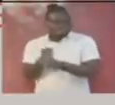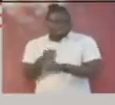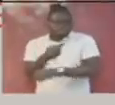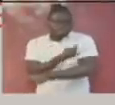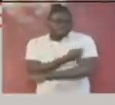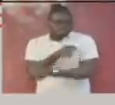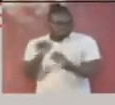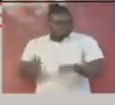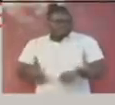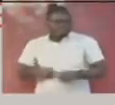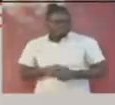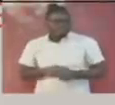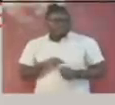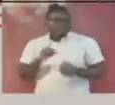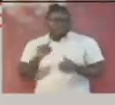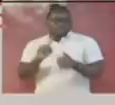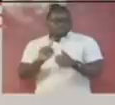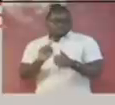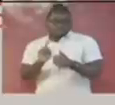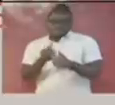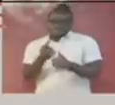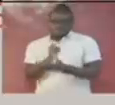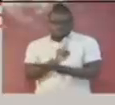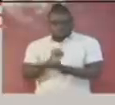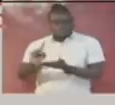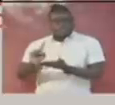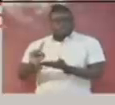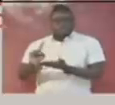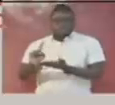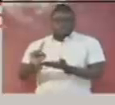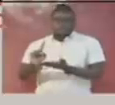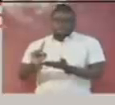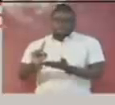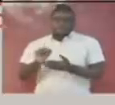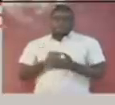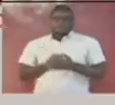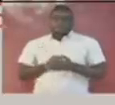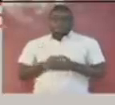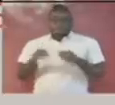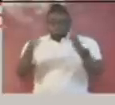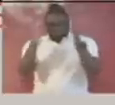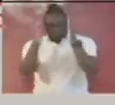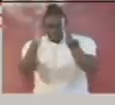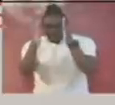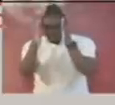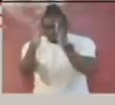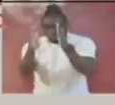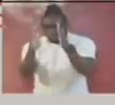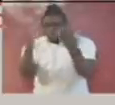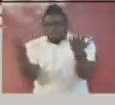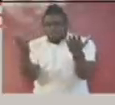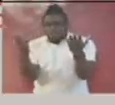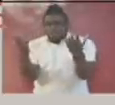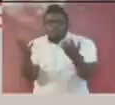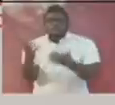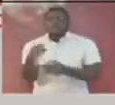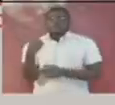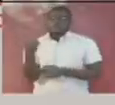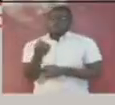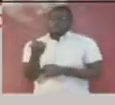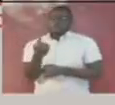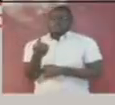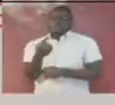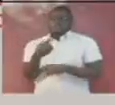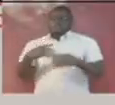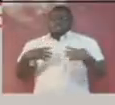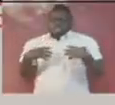of the program. We are dedicating the first week of the program to only healthcare